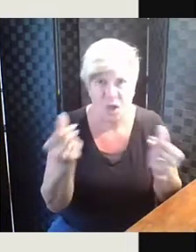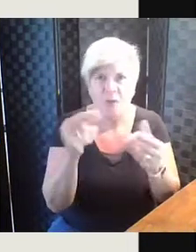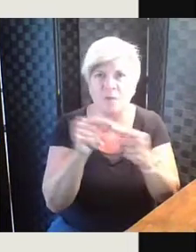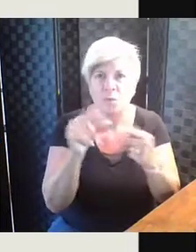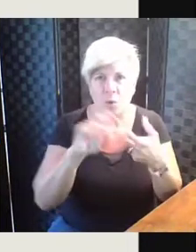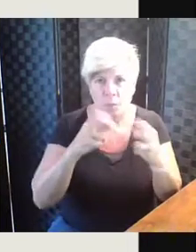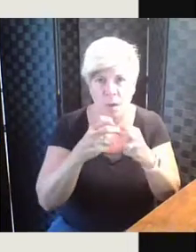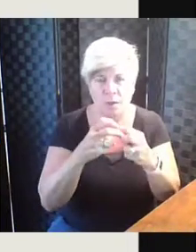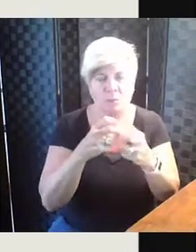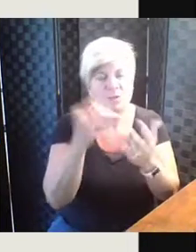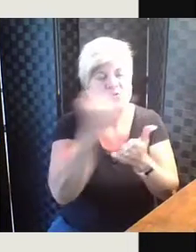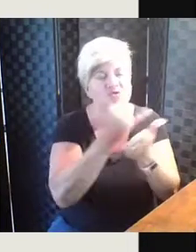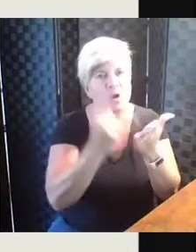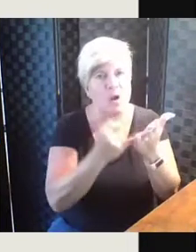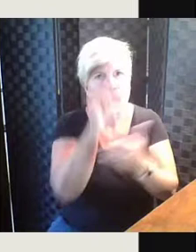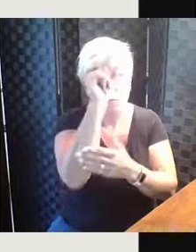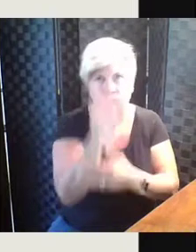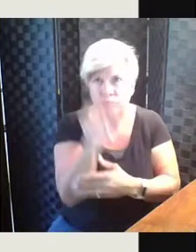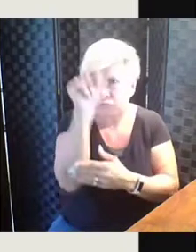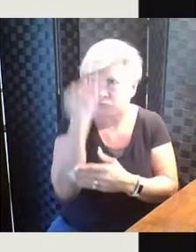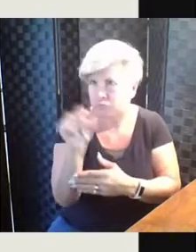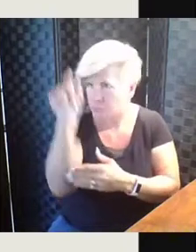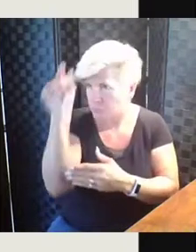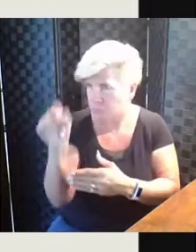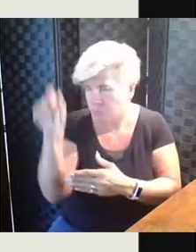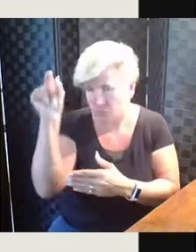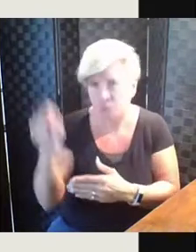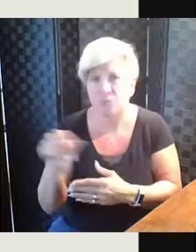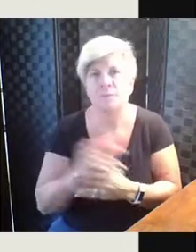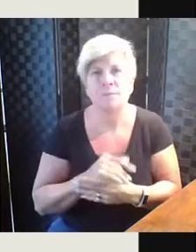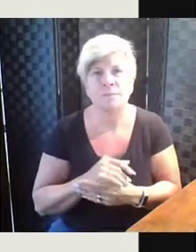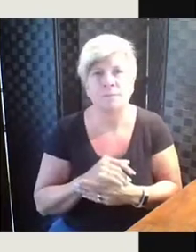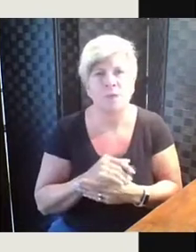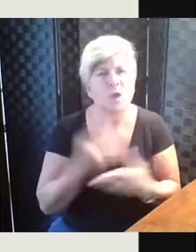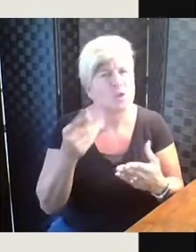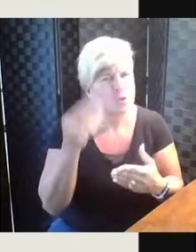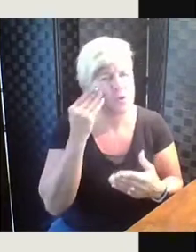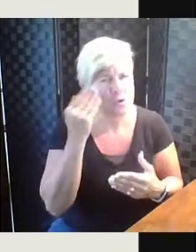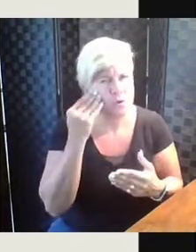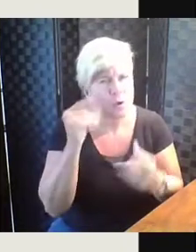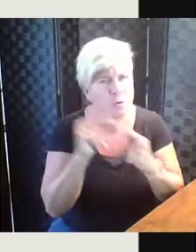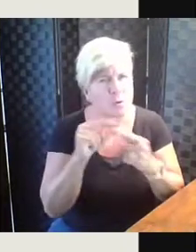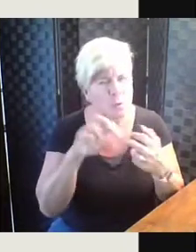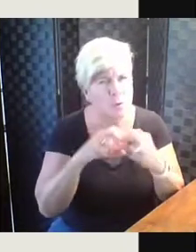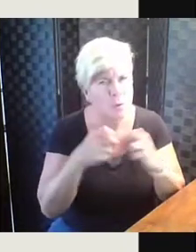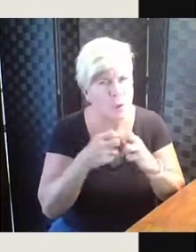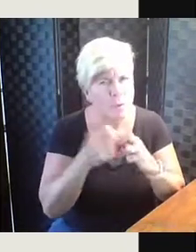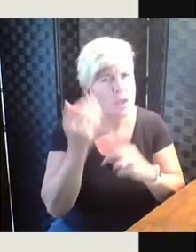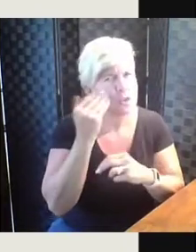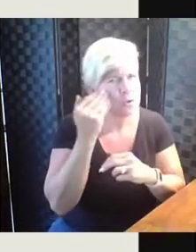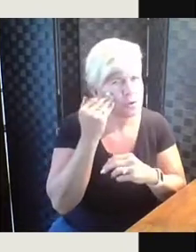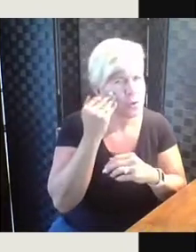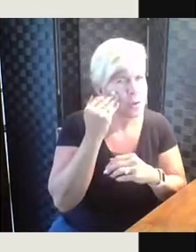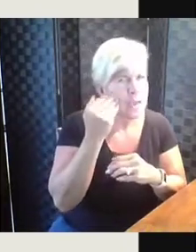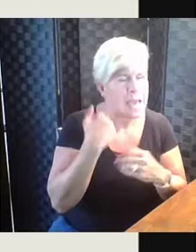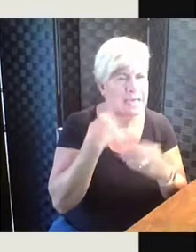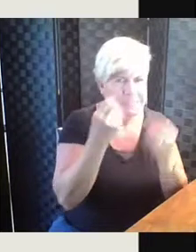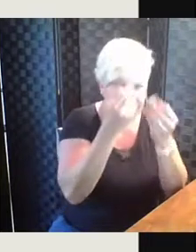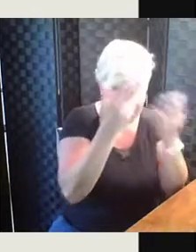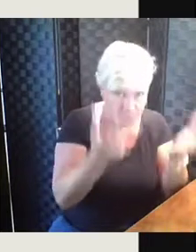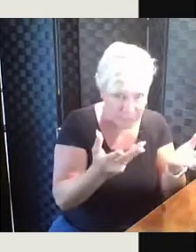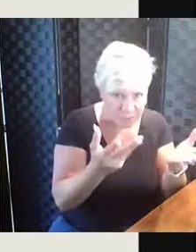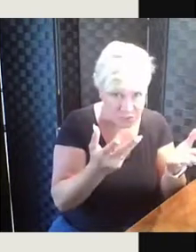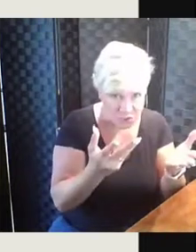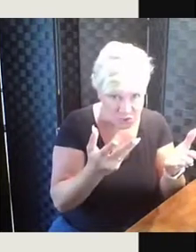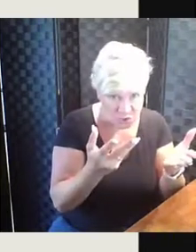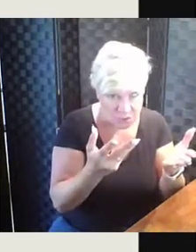word problem by drawing a bar model. Let's review what you already know about a word problem. You know that it has